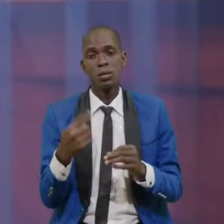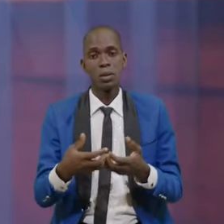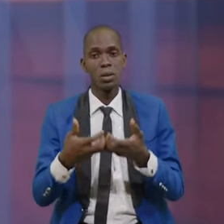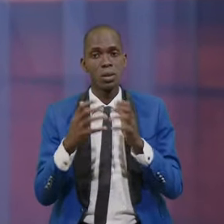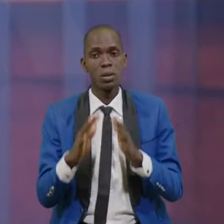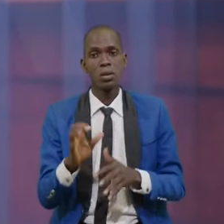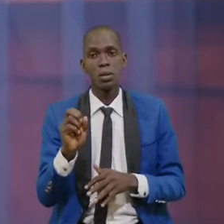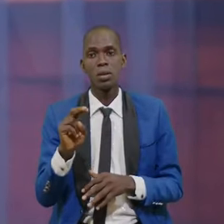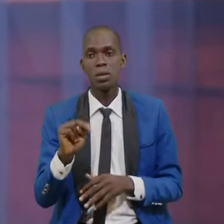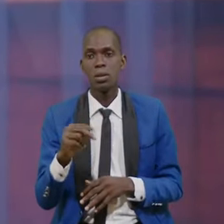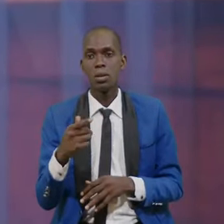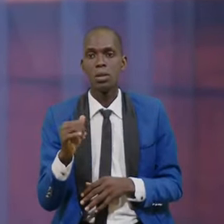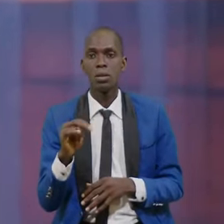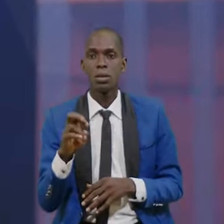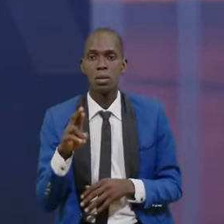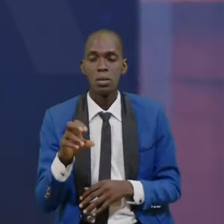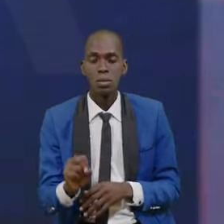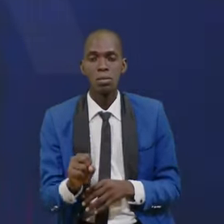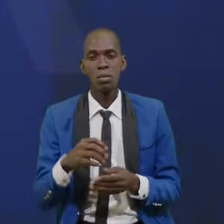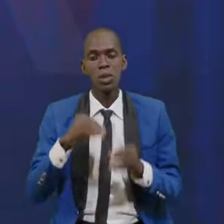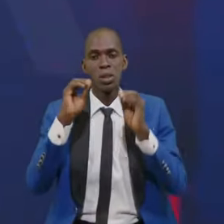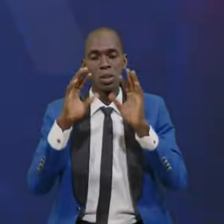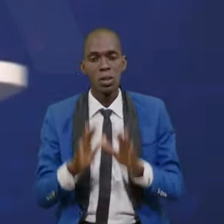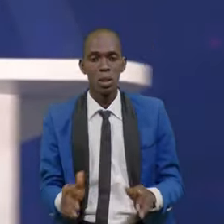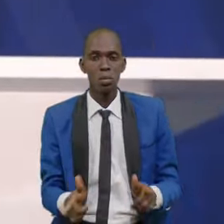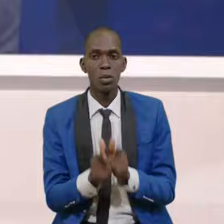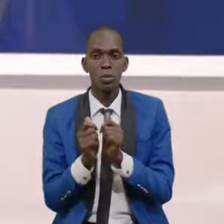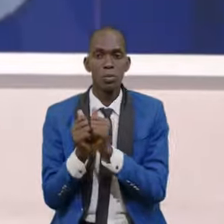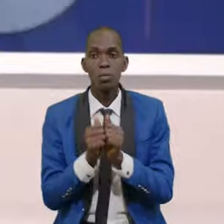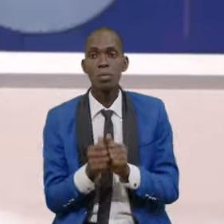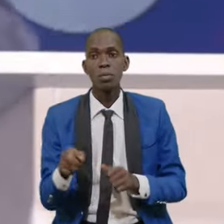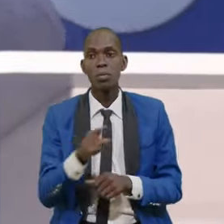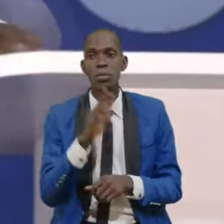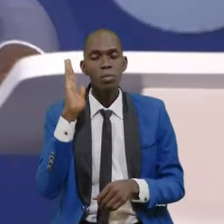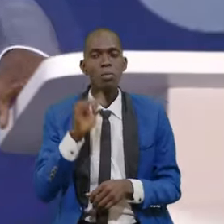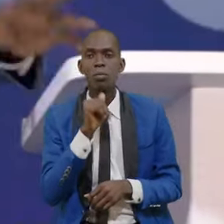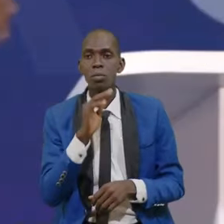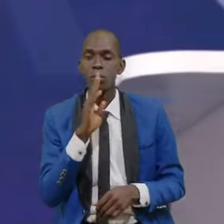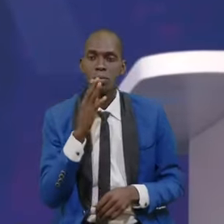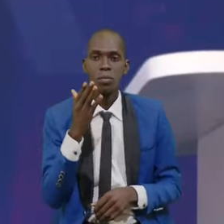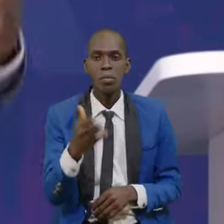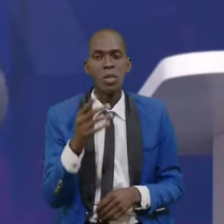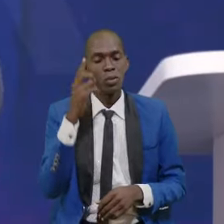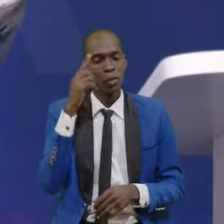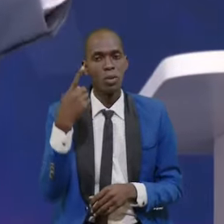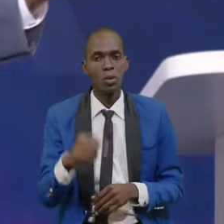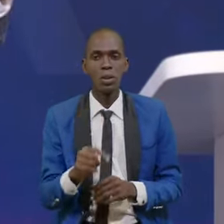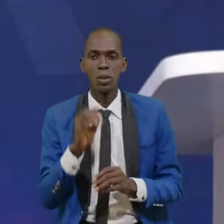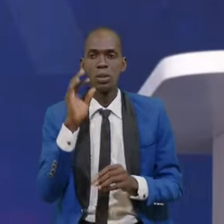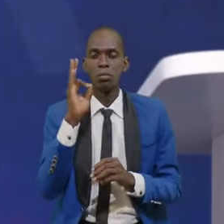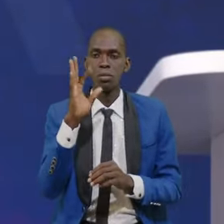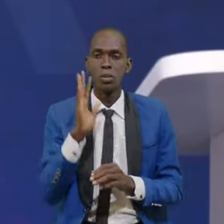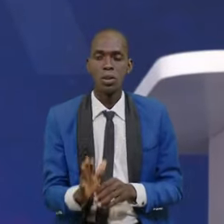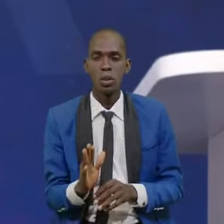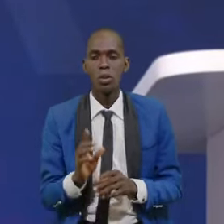if teachers met together, they'll not be there for the speaker to motivate them and then make them jump